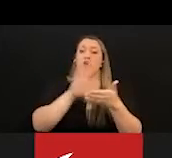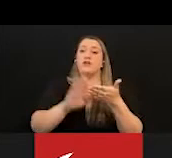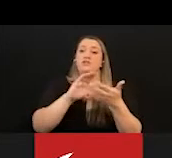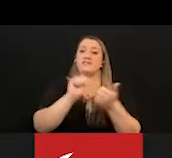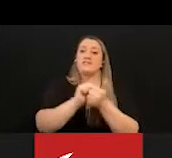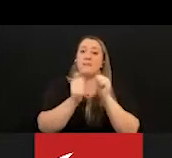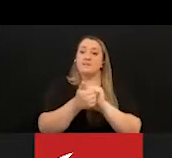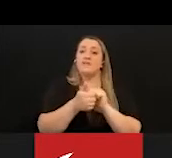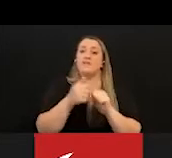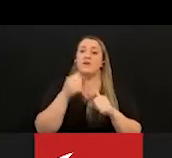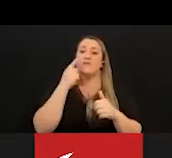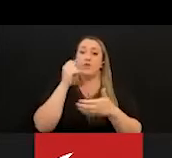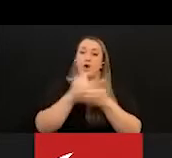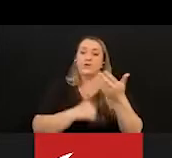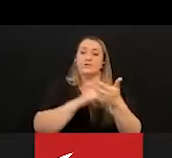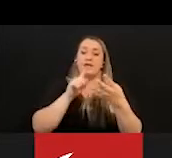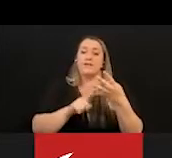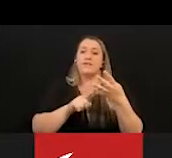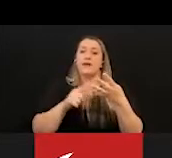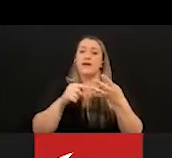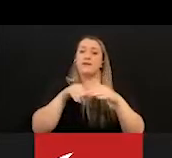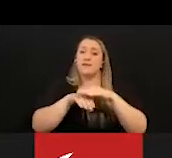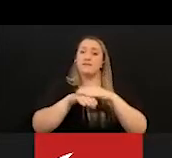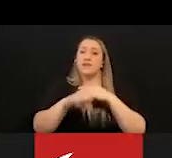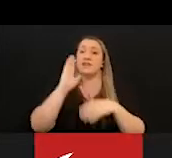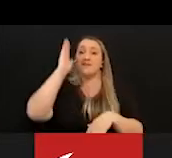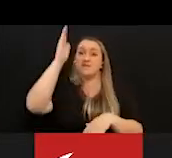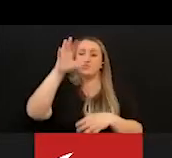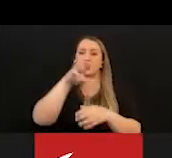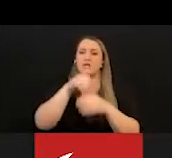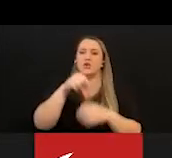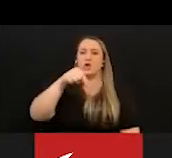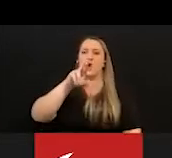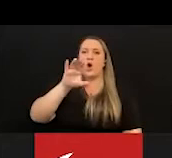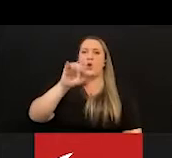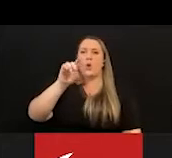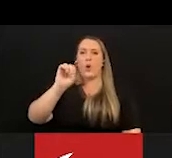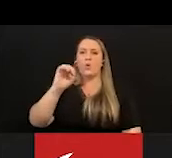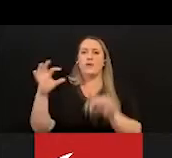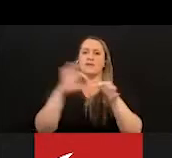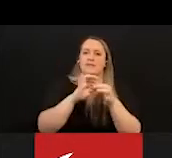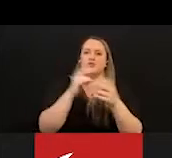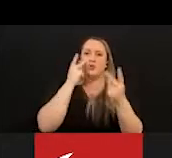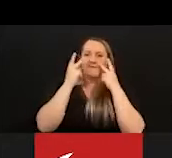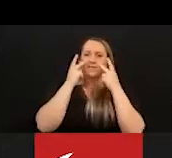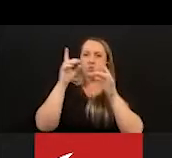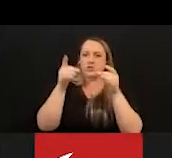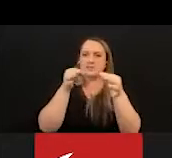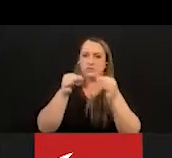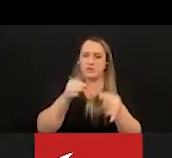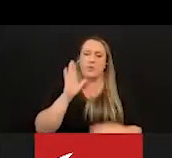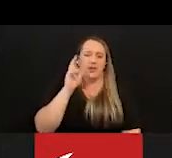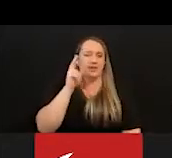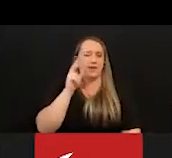And accessibility features in the exhibition included QR codes that were linked to visual descriptions. You'll hear about that